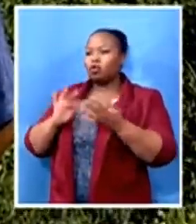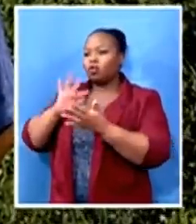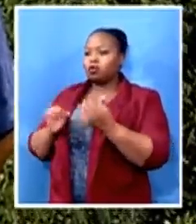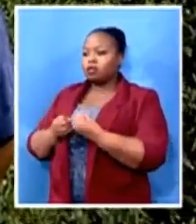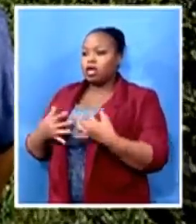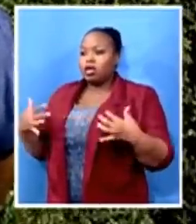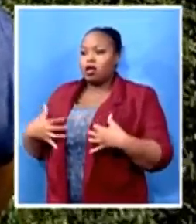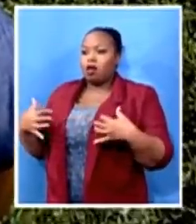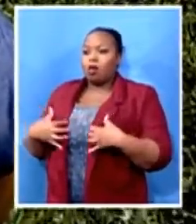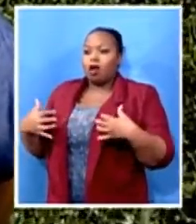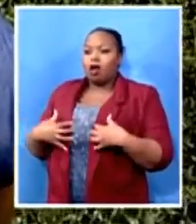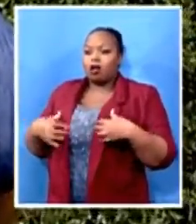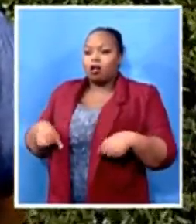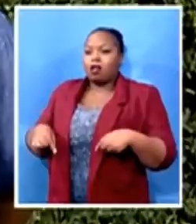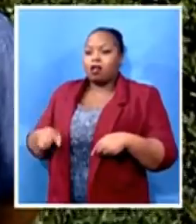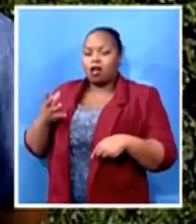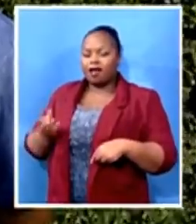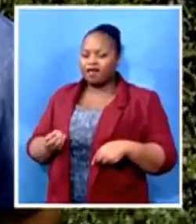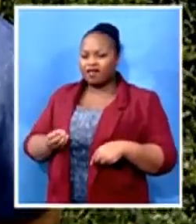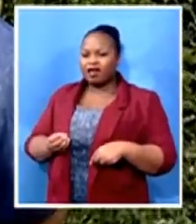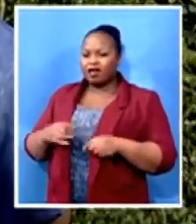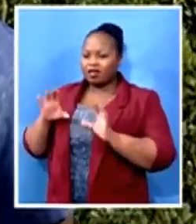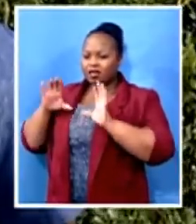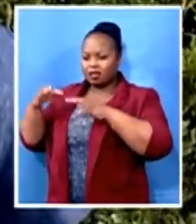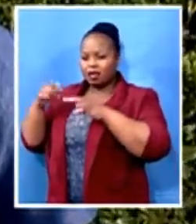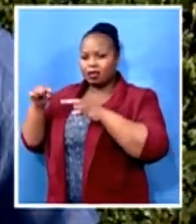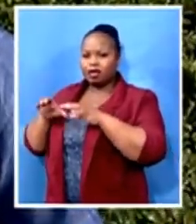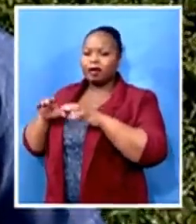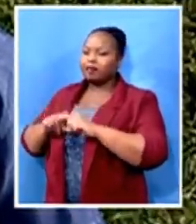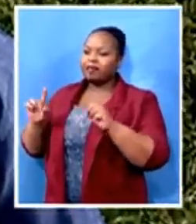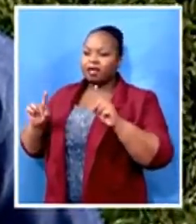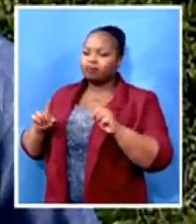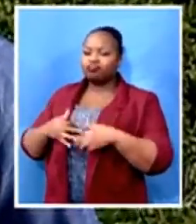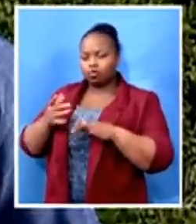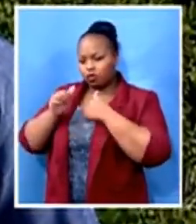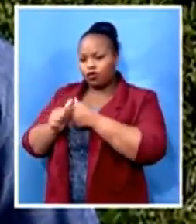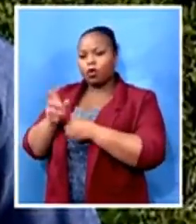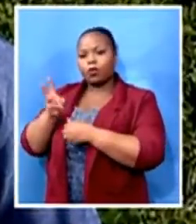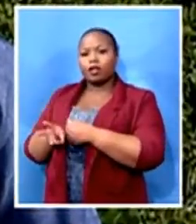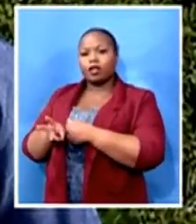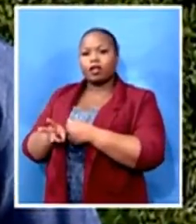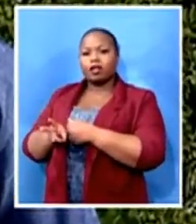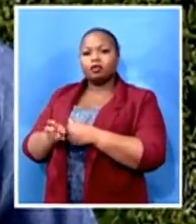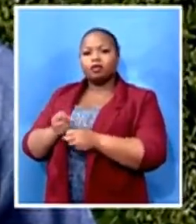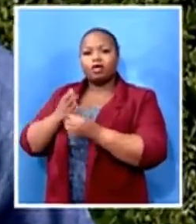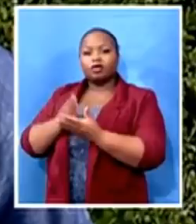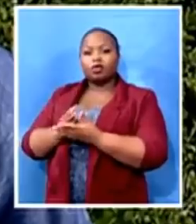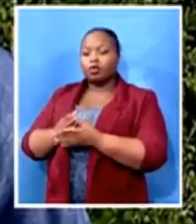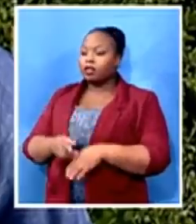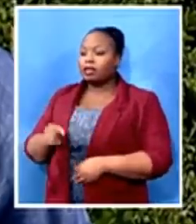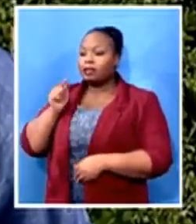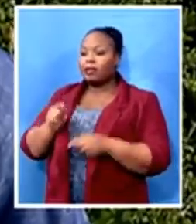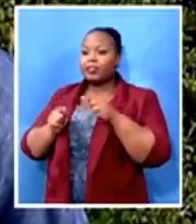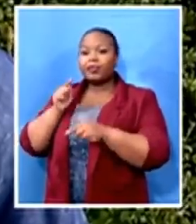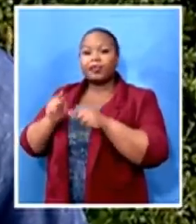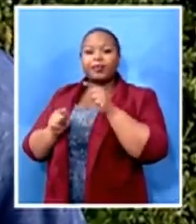sector. But it's something that worth following up to ensure that such kind of allegations are really attended to. Anyone